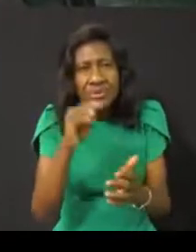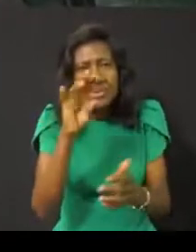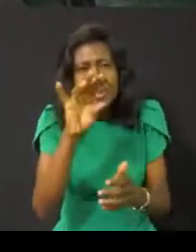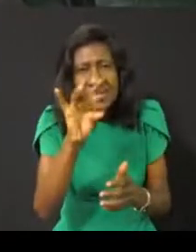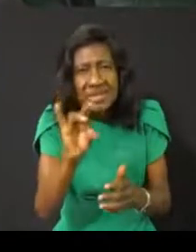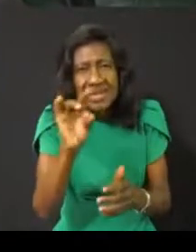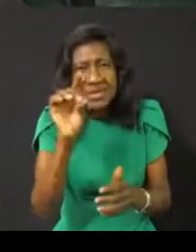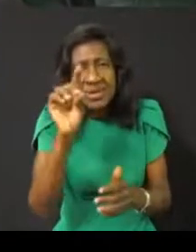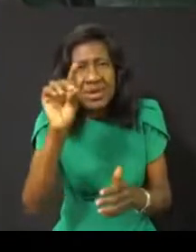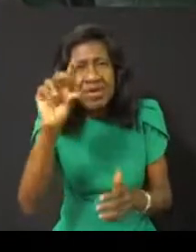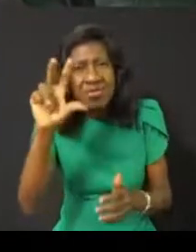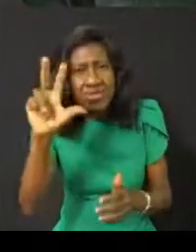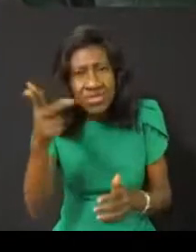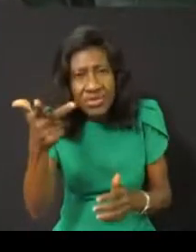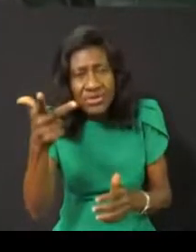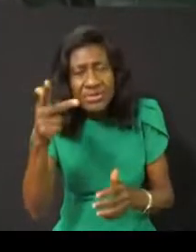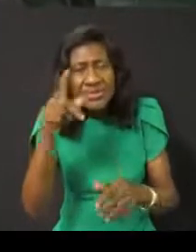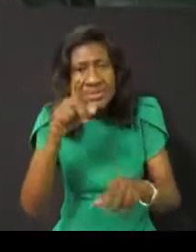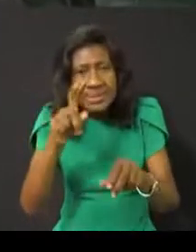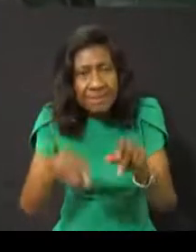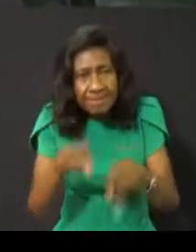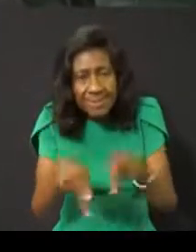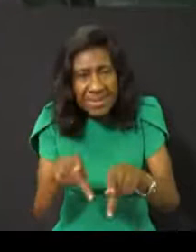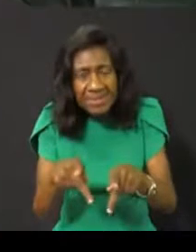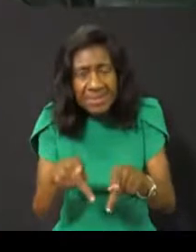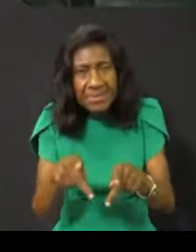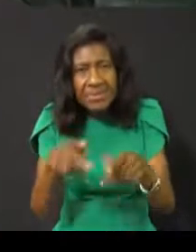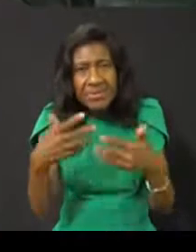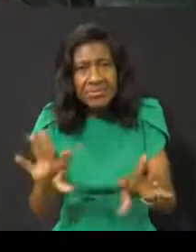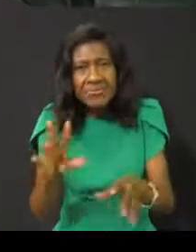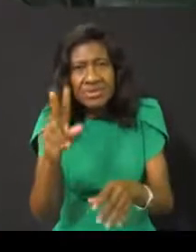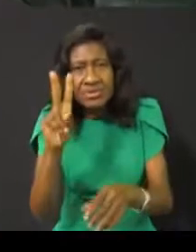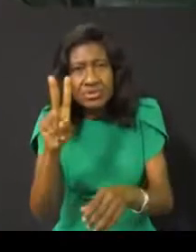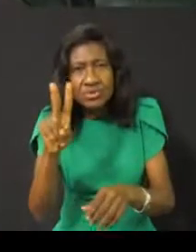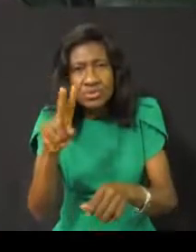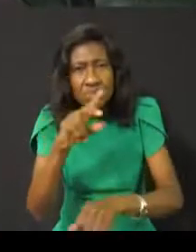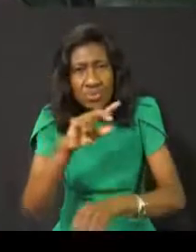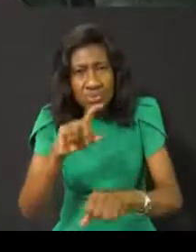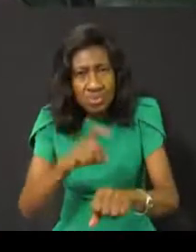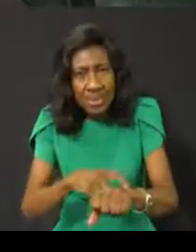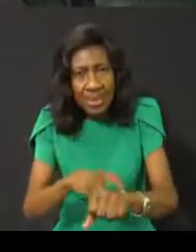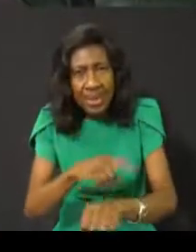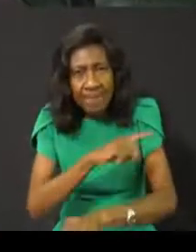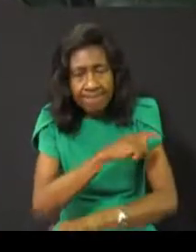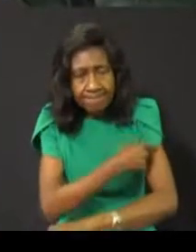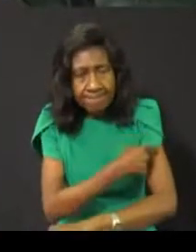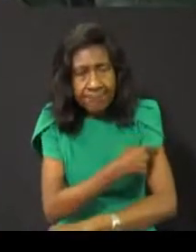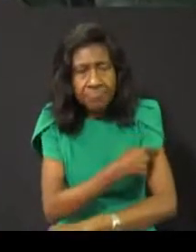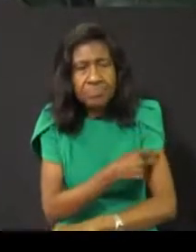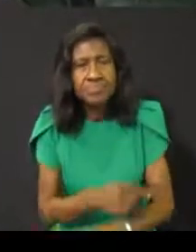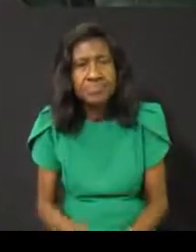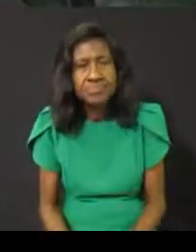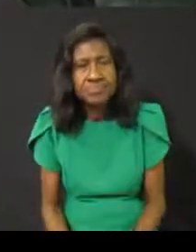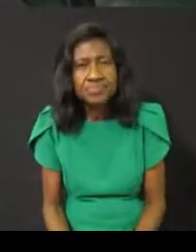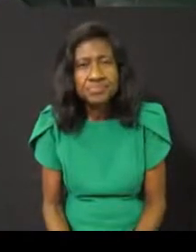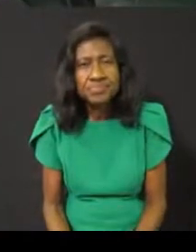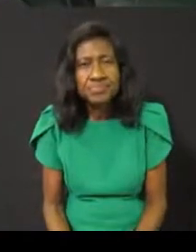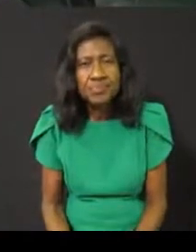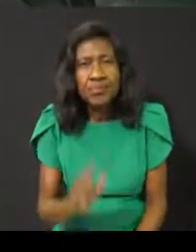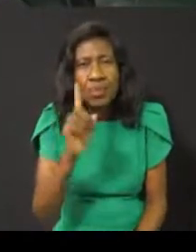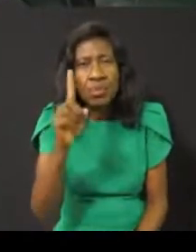53,813 people have completed the 2-dose course, and that is 76% of our estimated population.